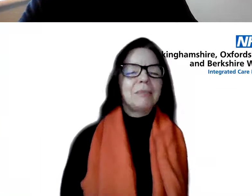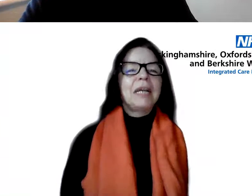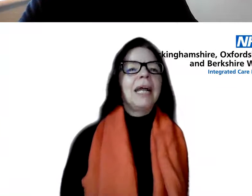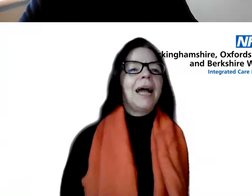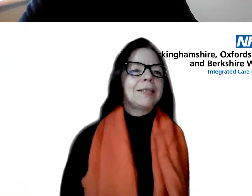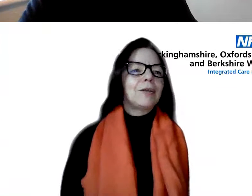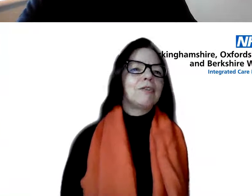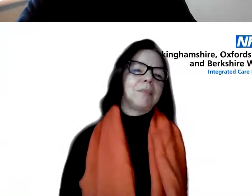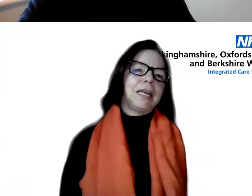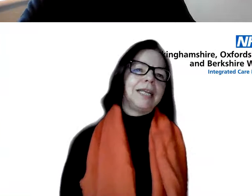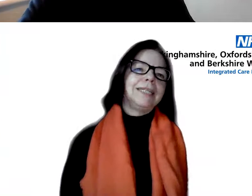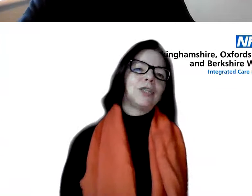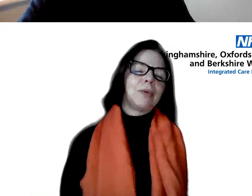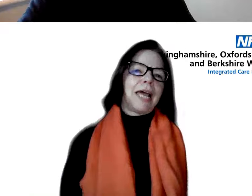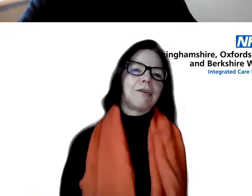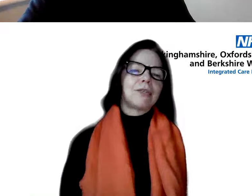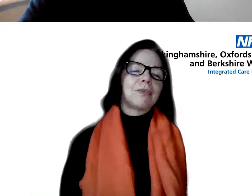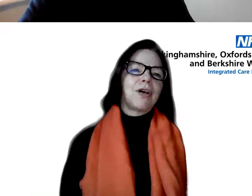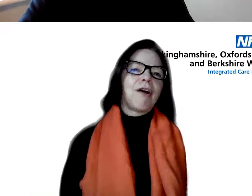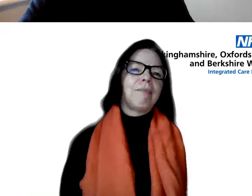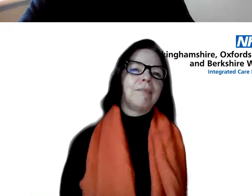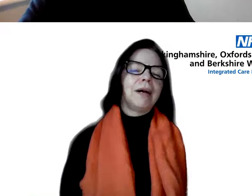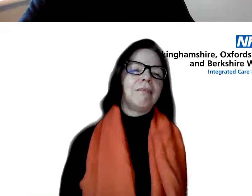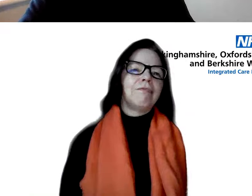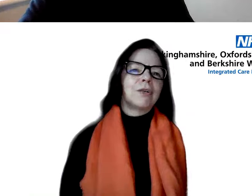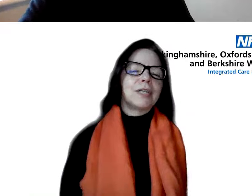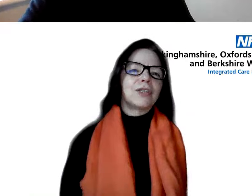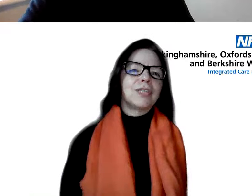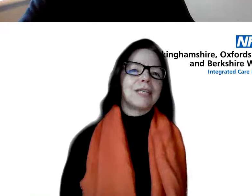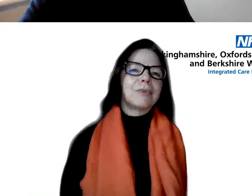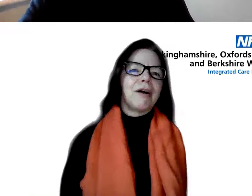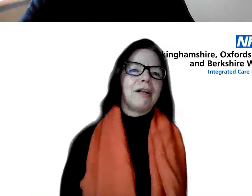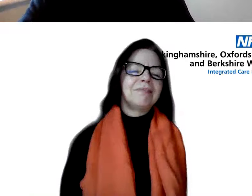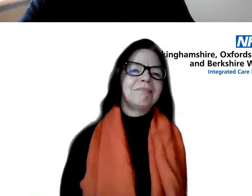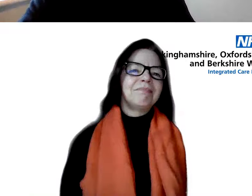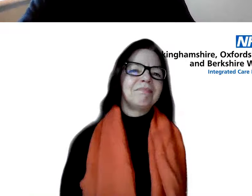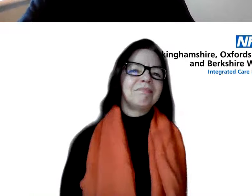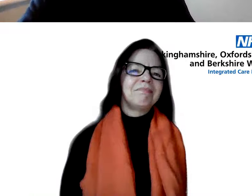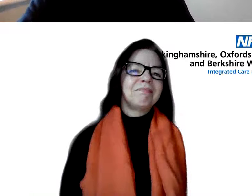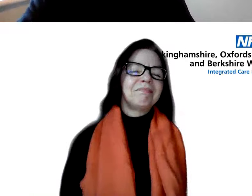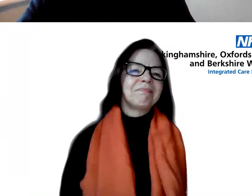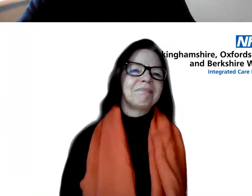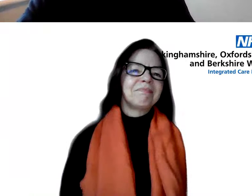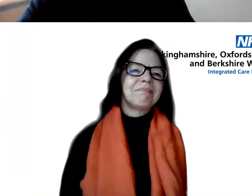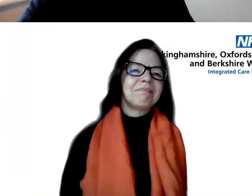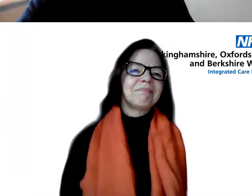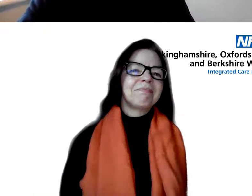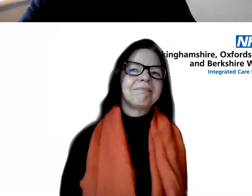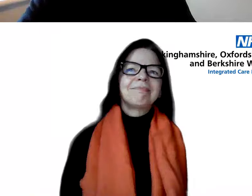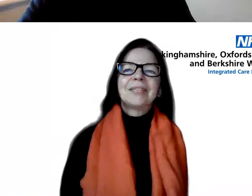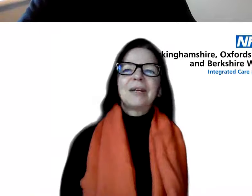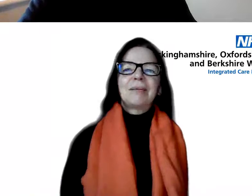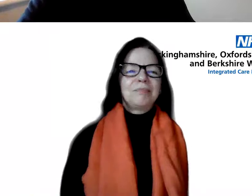planning system, and obviously please do allow some time for questions as well.